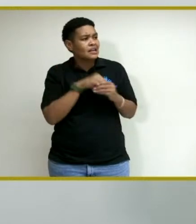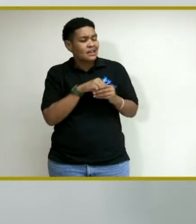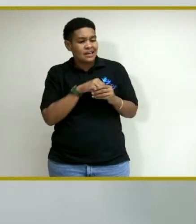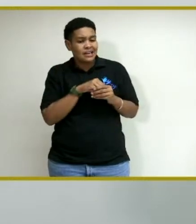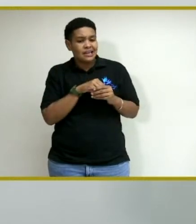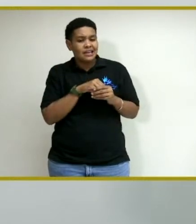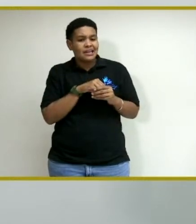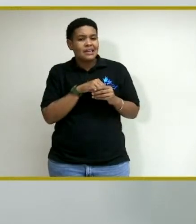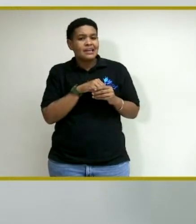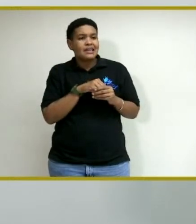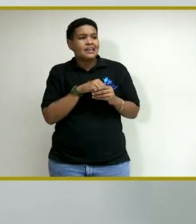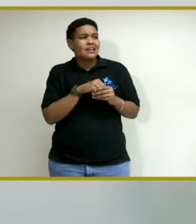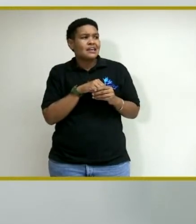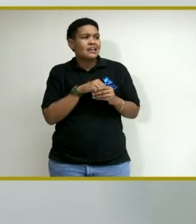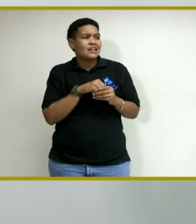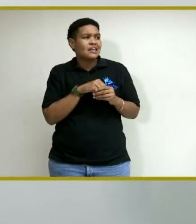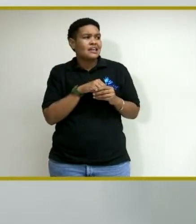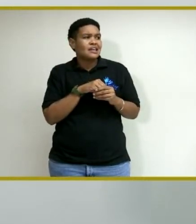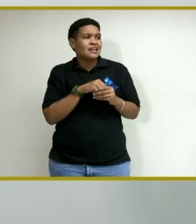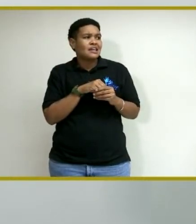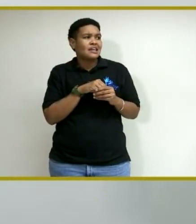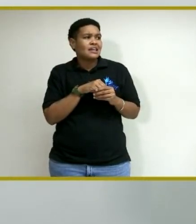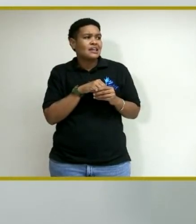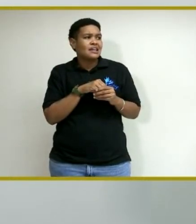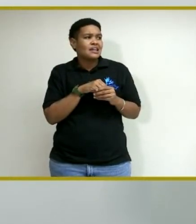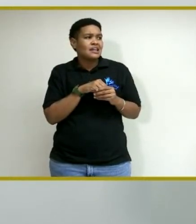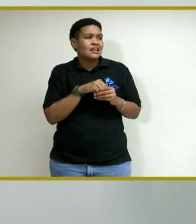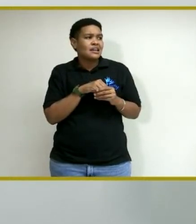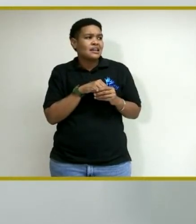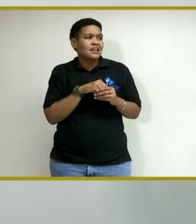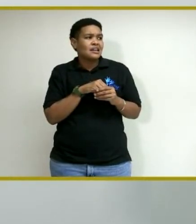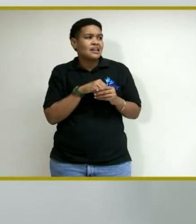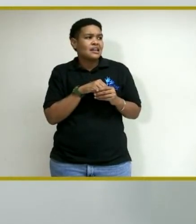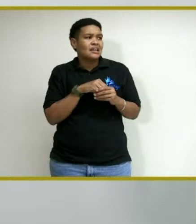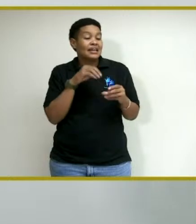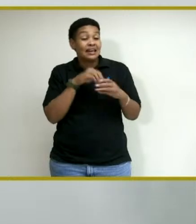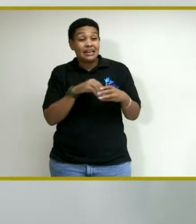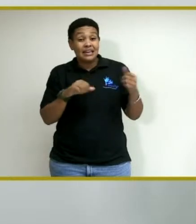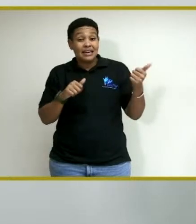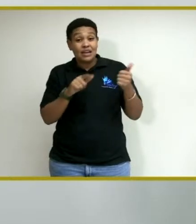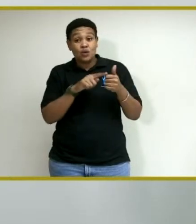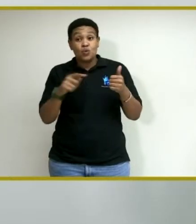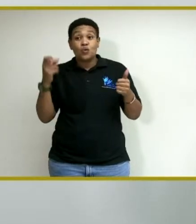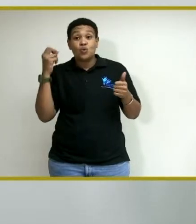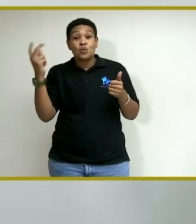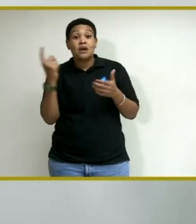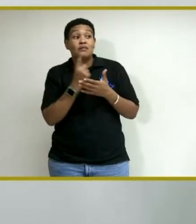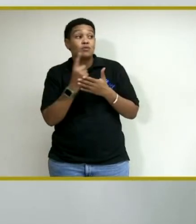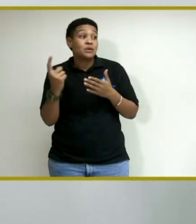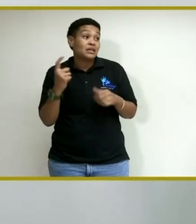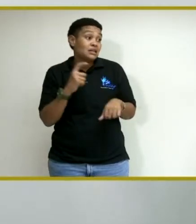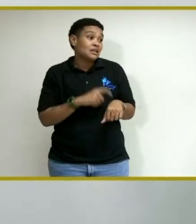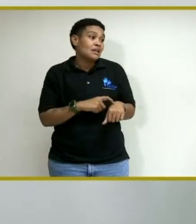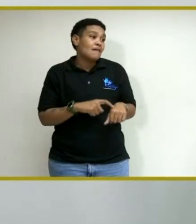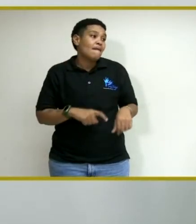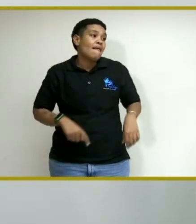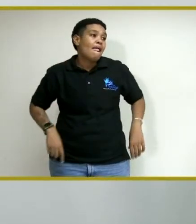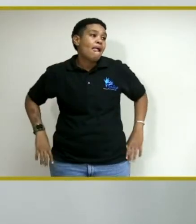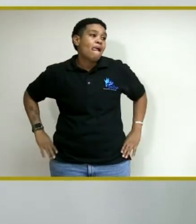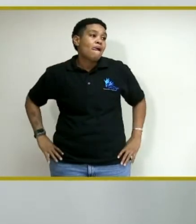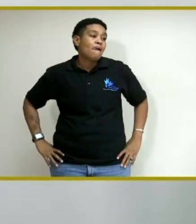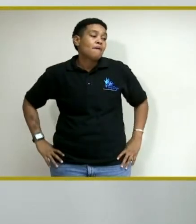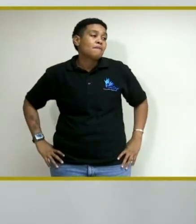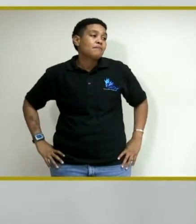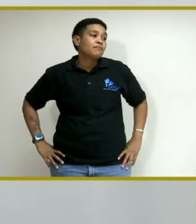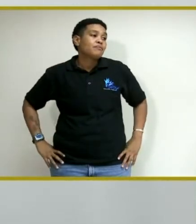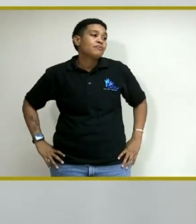the 10 to 12 week period right? The 2